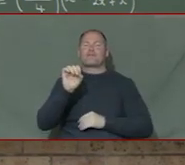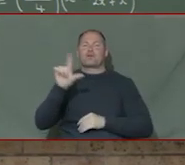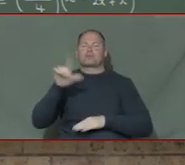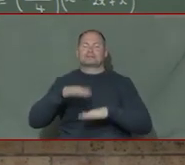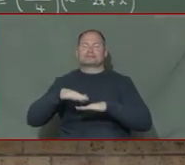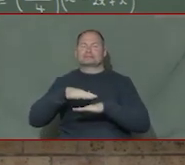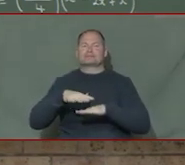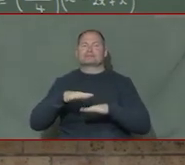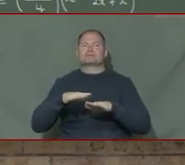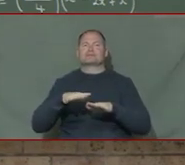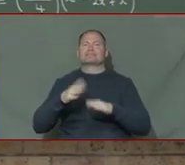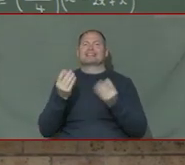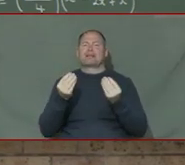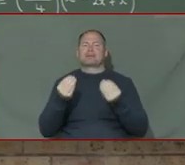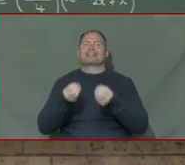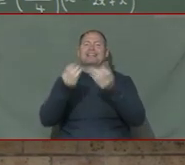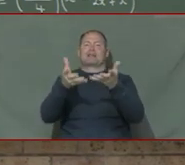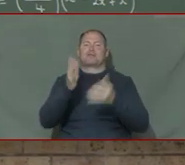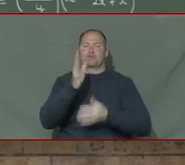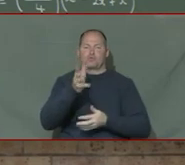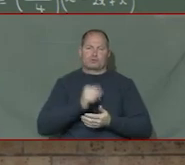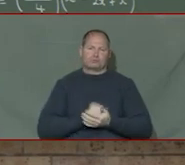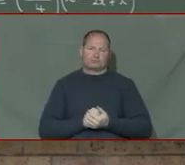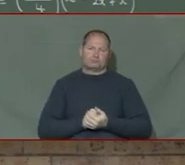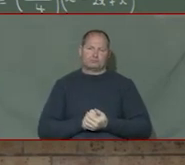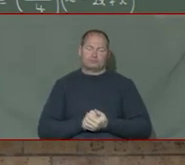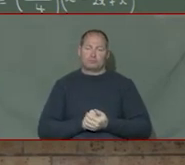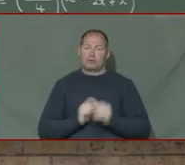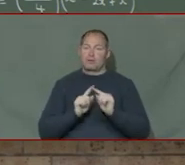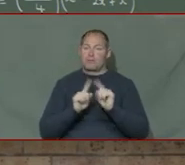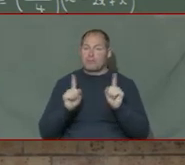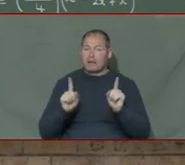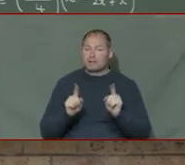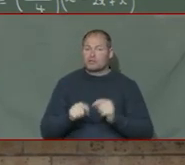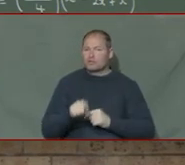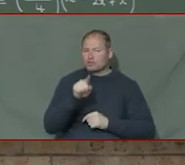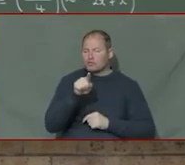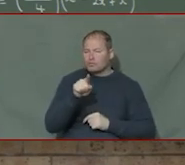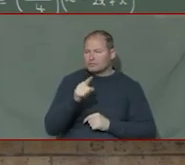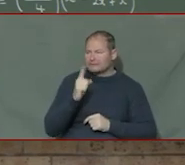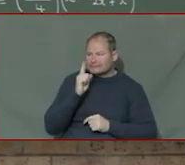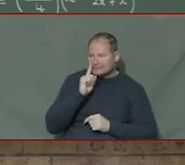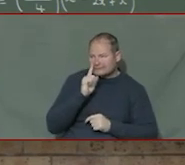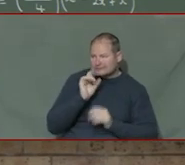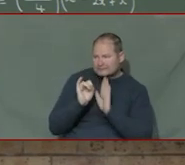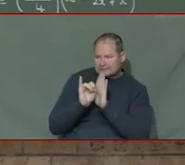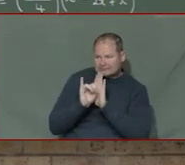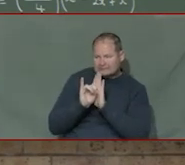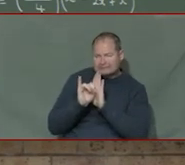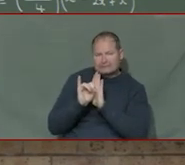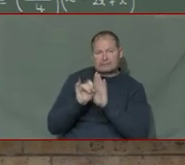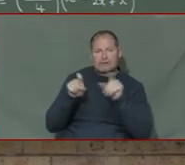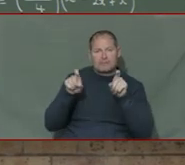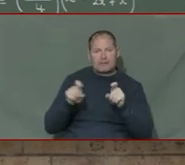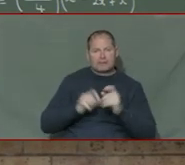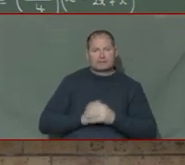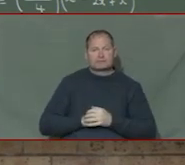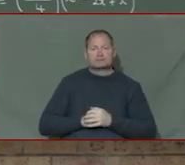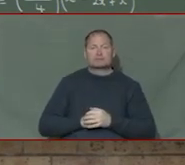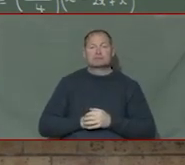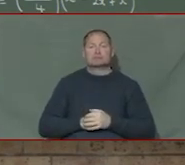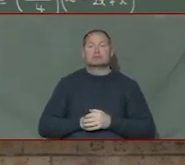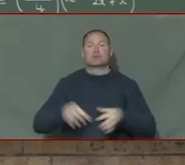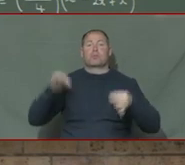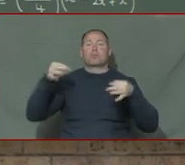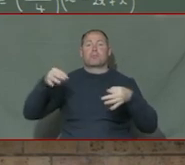Now people, even if they give it to you, you still need to identify it. If you turn to the 3rd page of